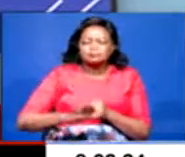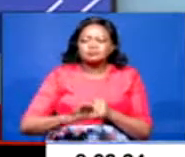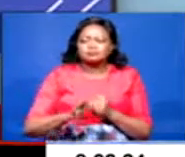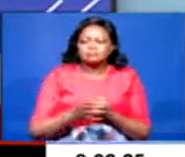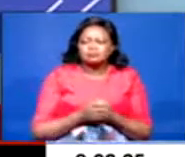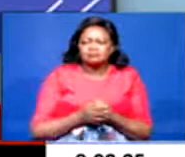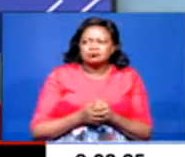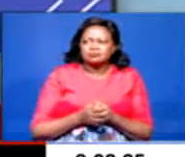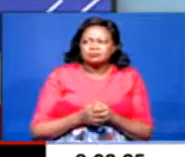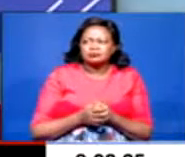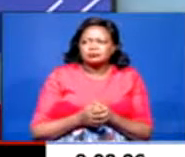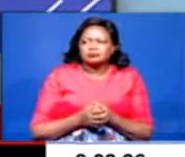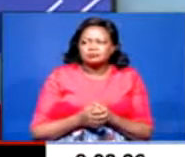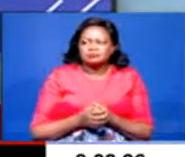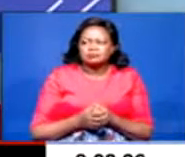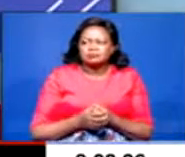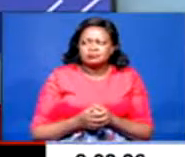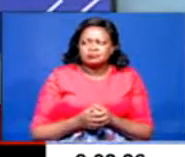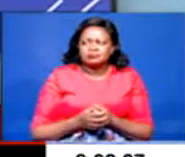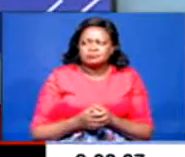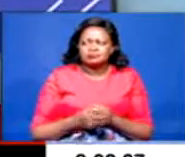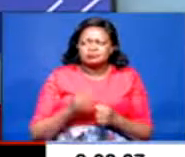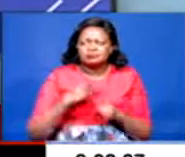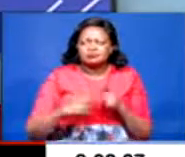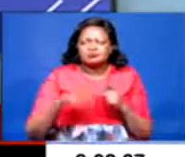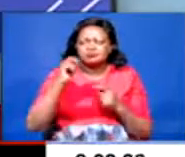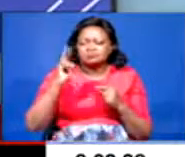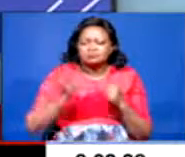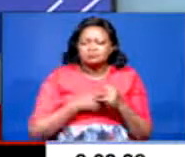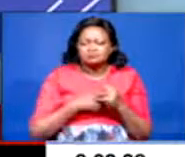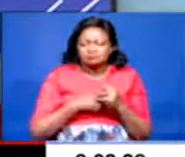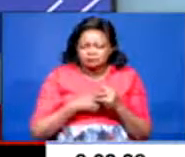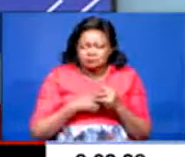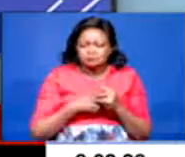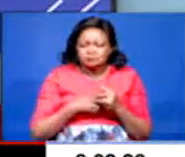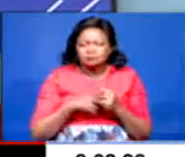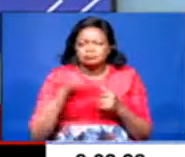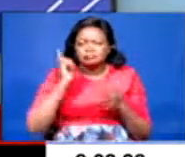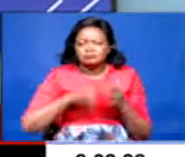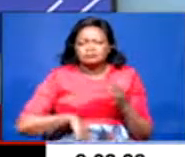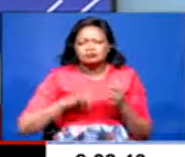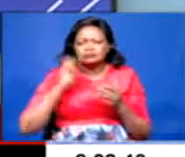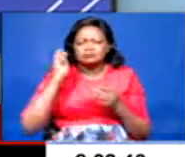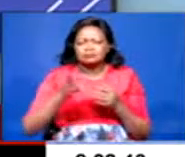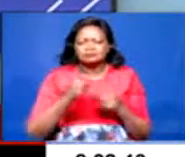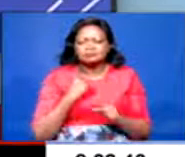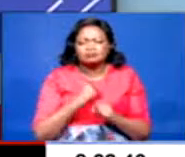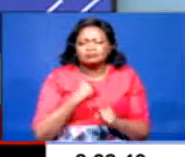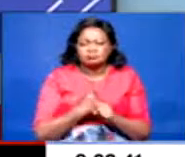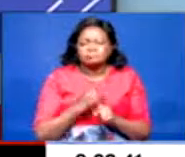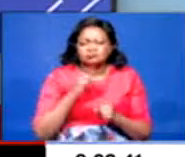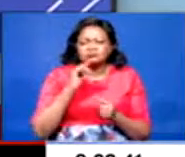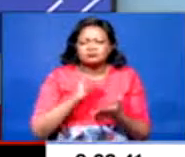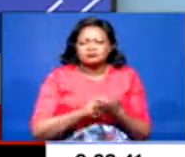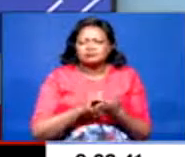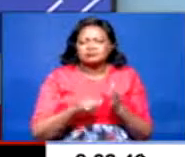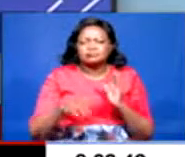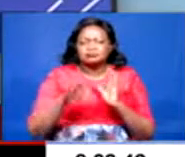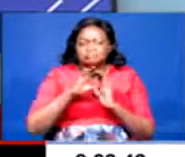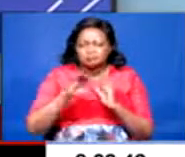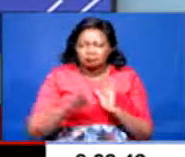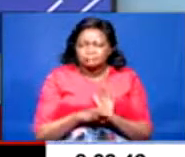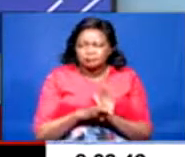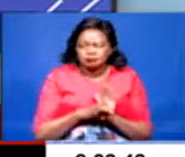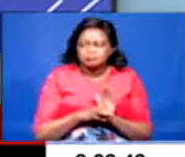Maina Kiai case in 2017, is what is going to be affected. And that was the constitution aspires, that